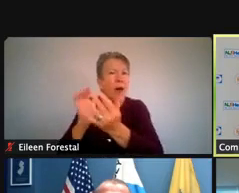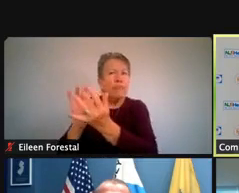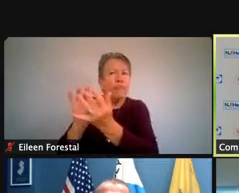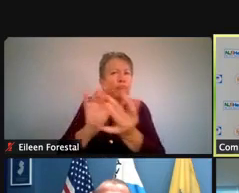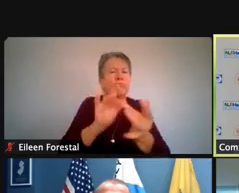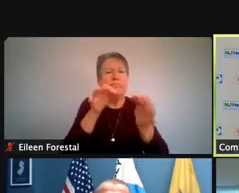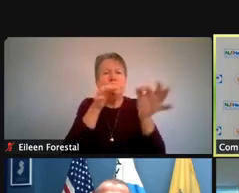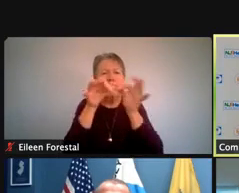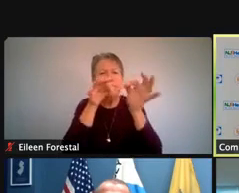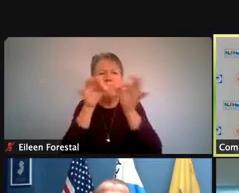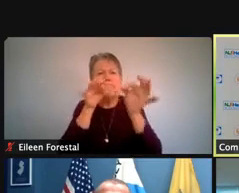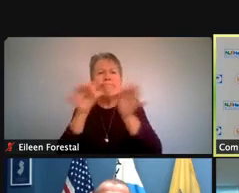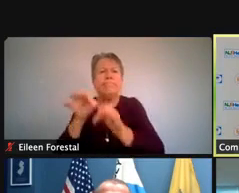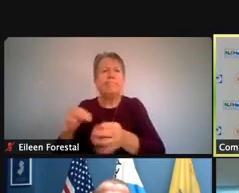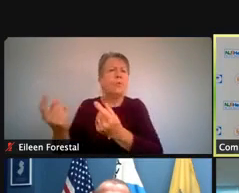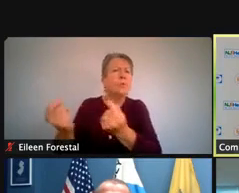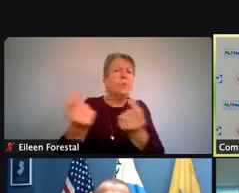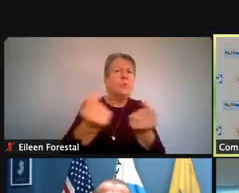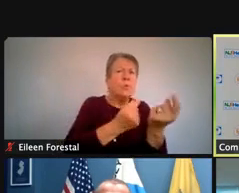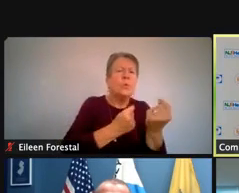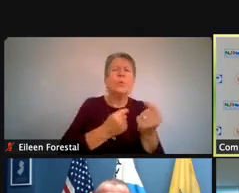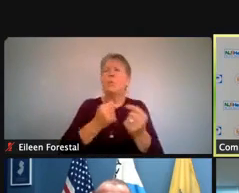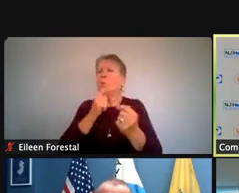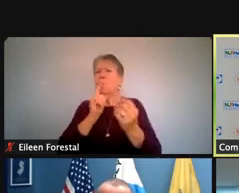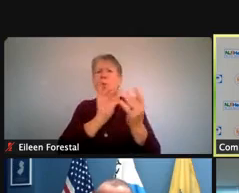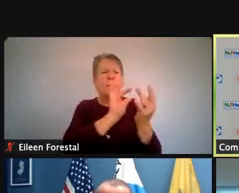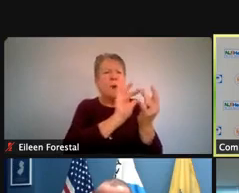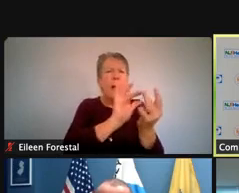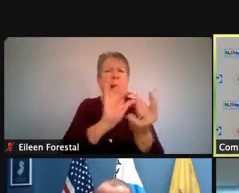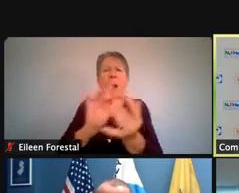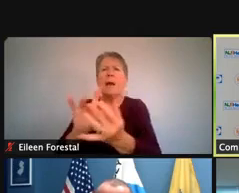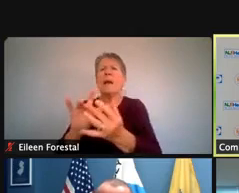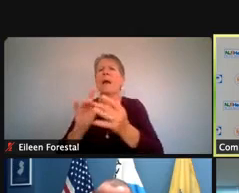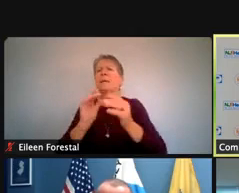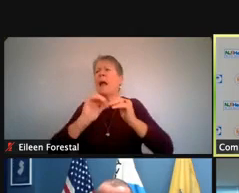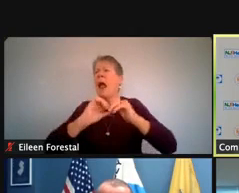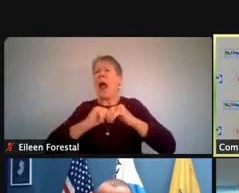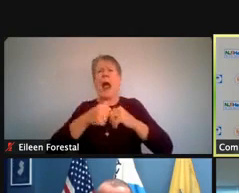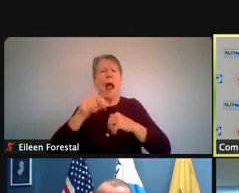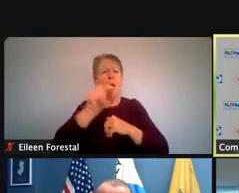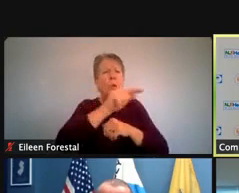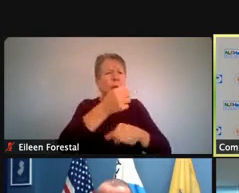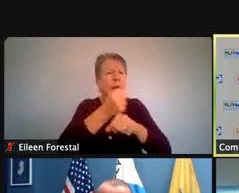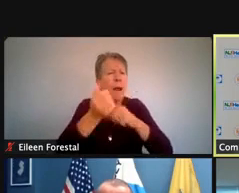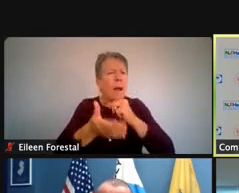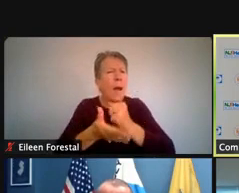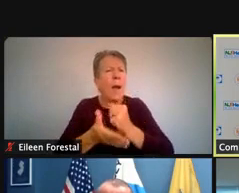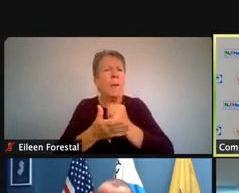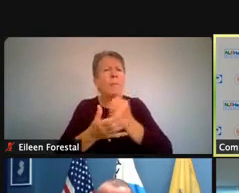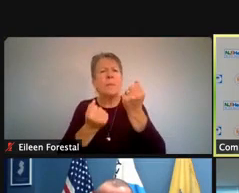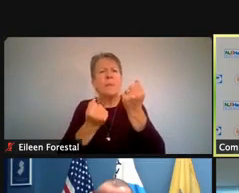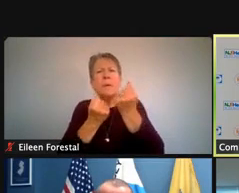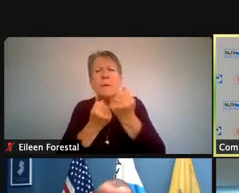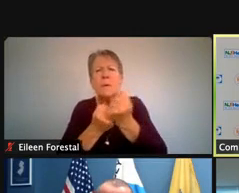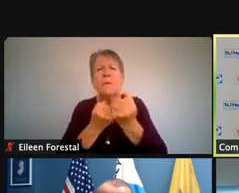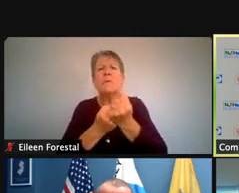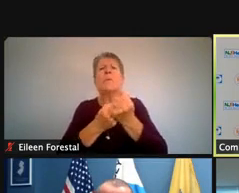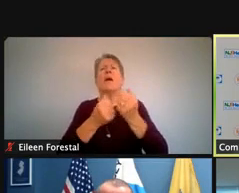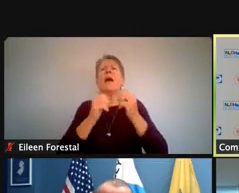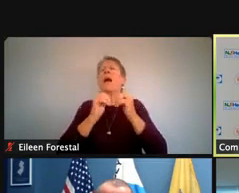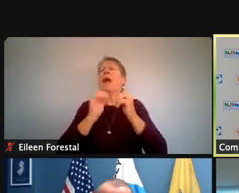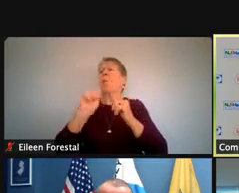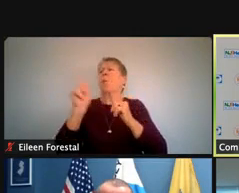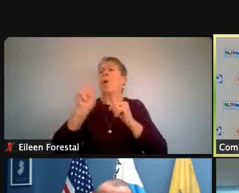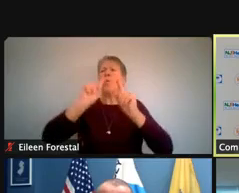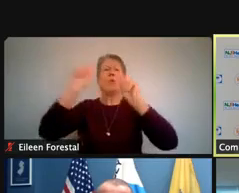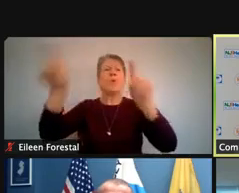social service supports, such as safe places to isolate or quarantine. Please help these professionals do